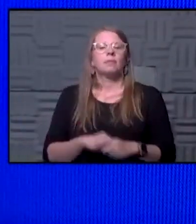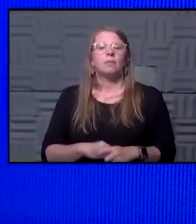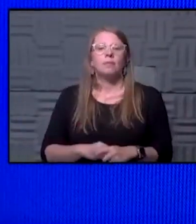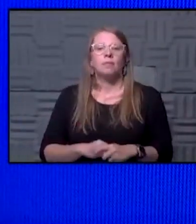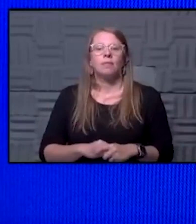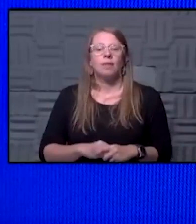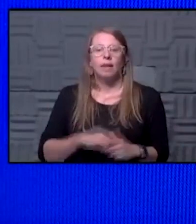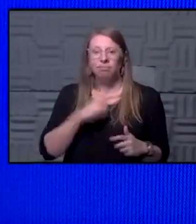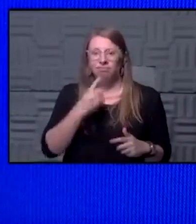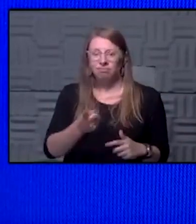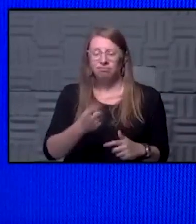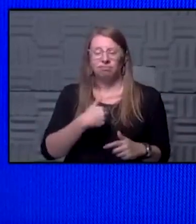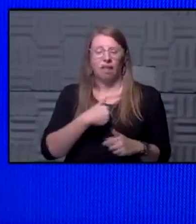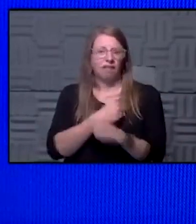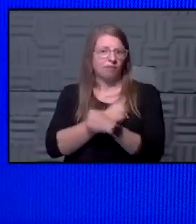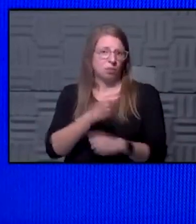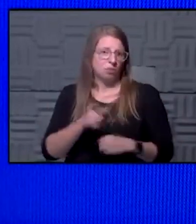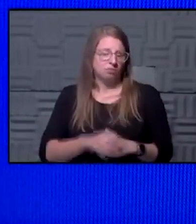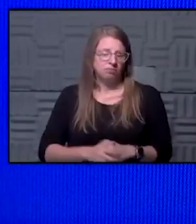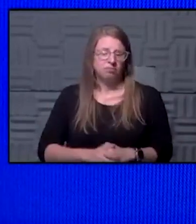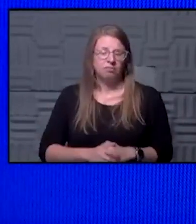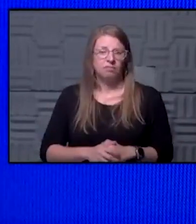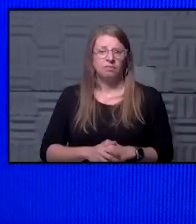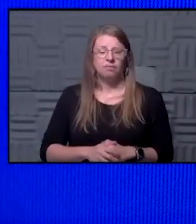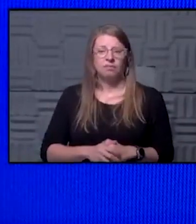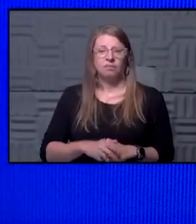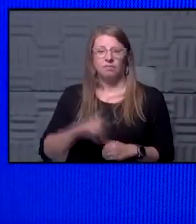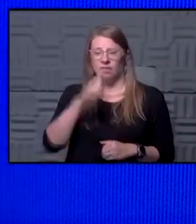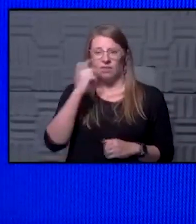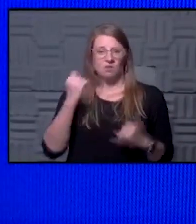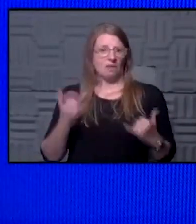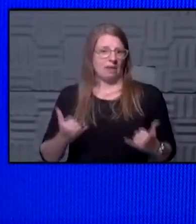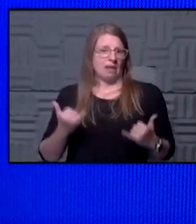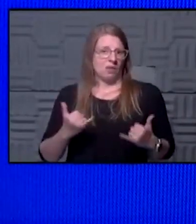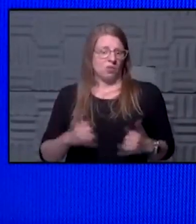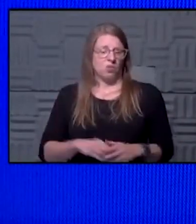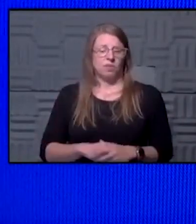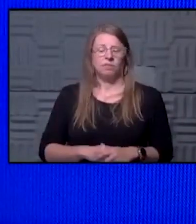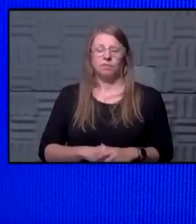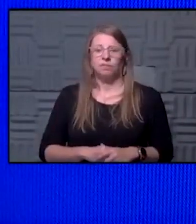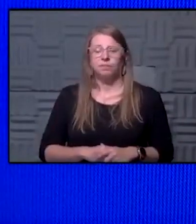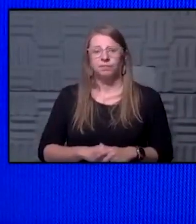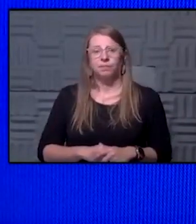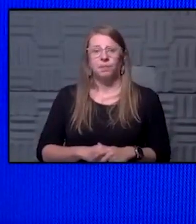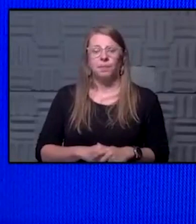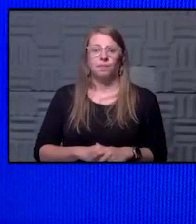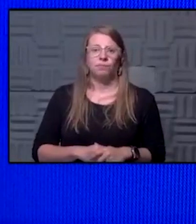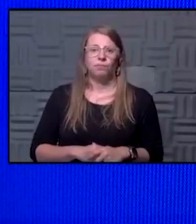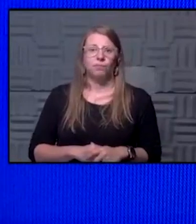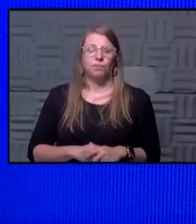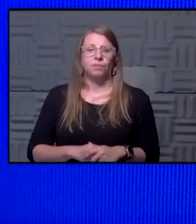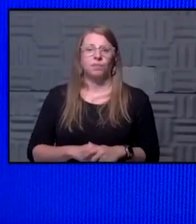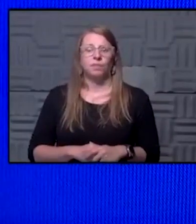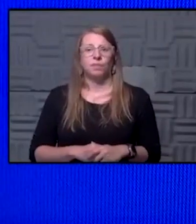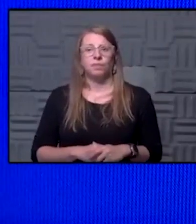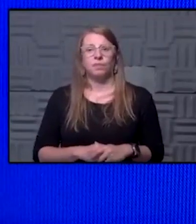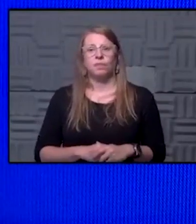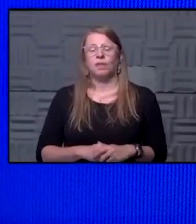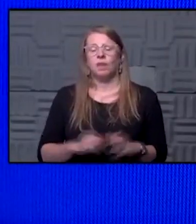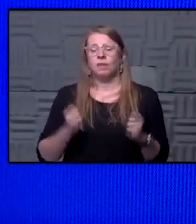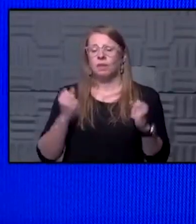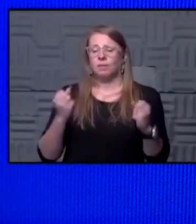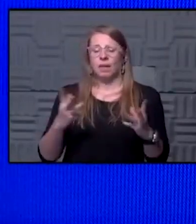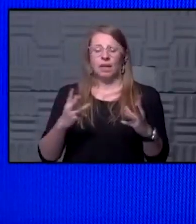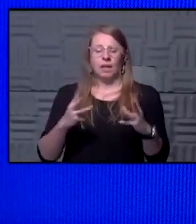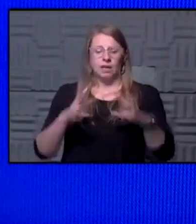say, I love you. Because, I think at a time like this, when there are so many stresses